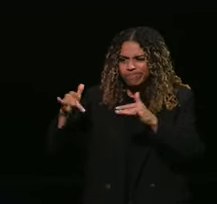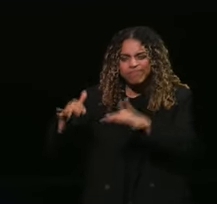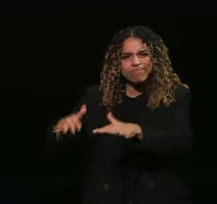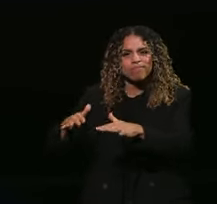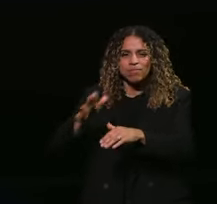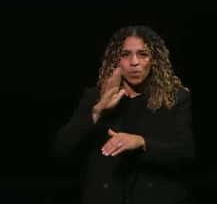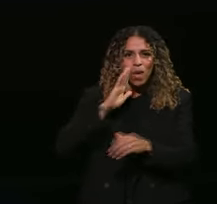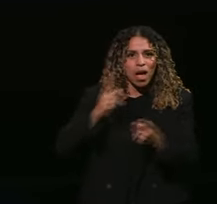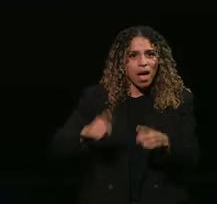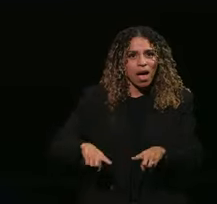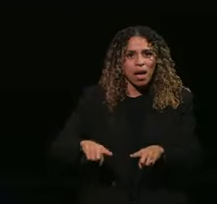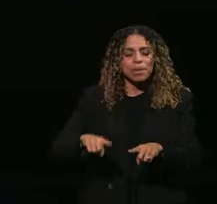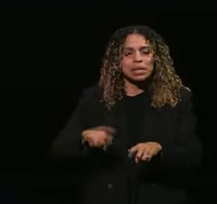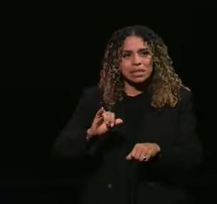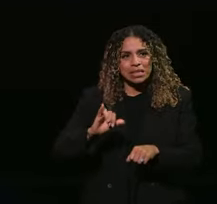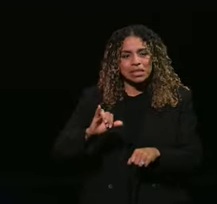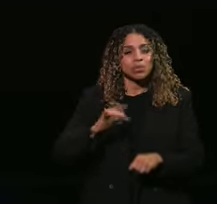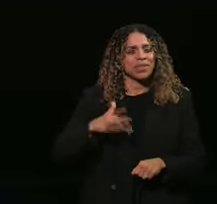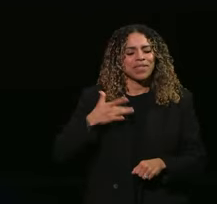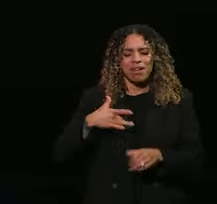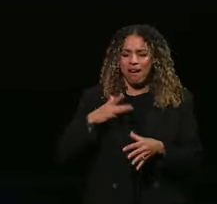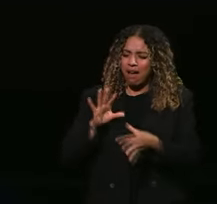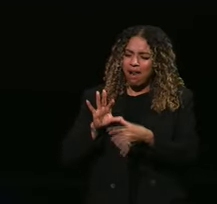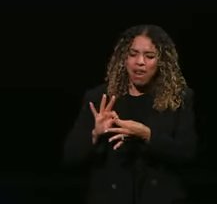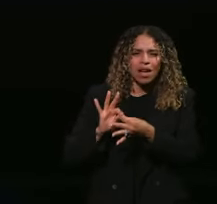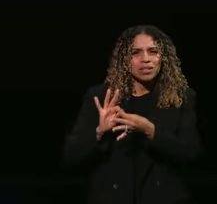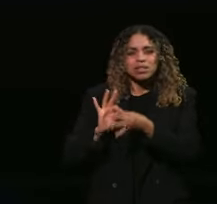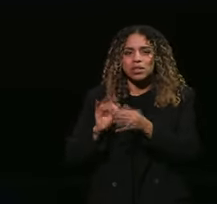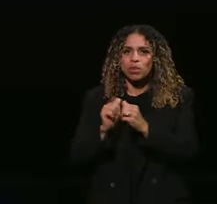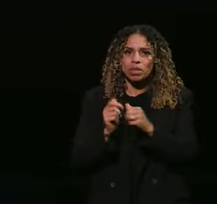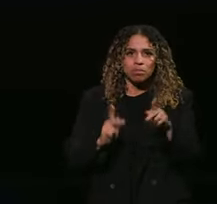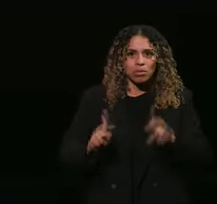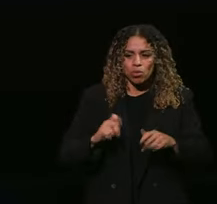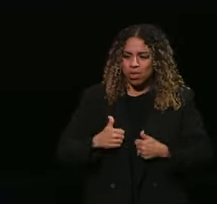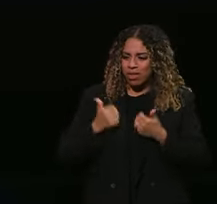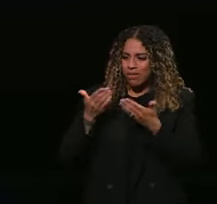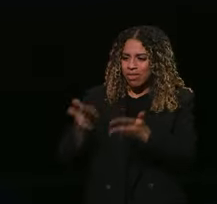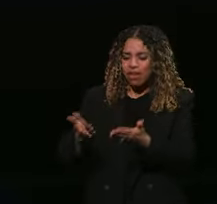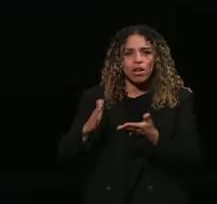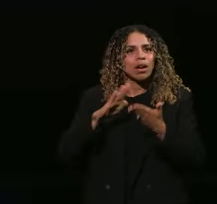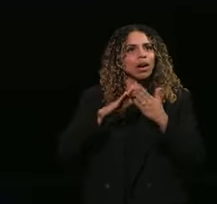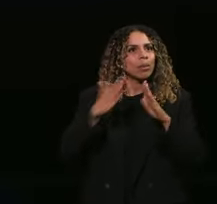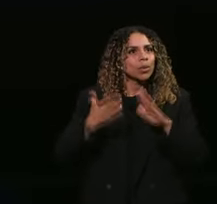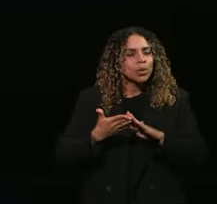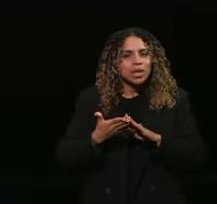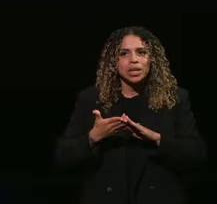to the people who lived there and to the community that lived there.